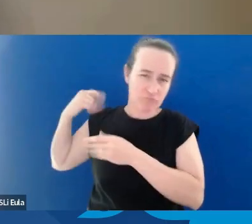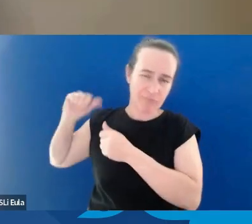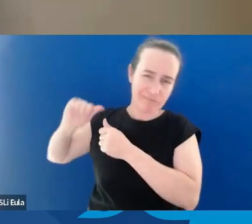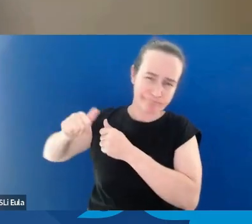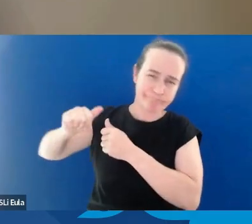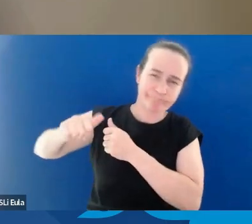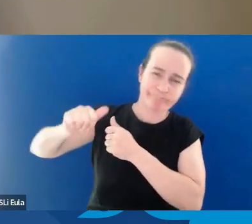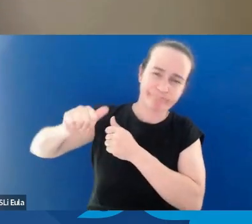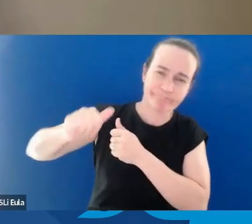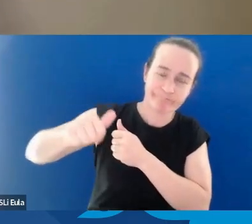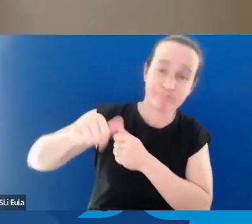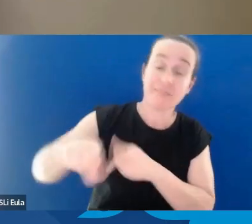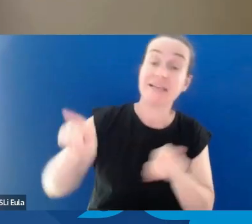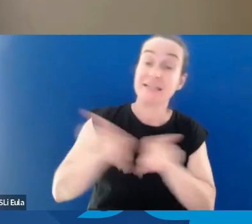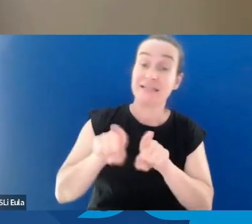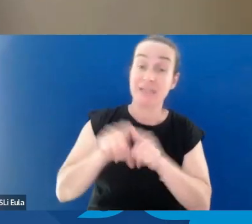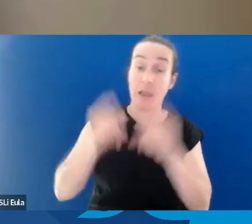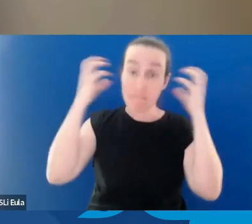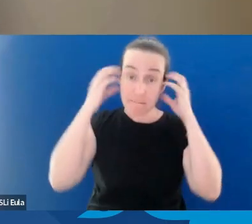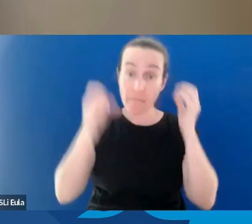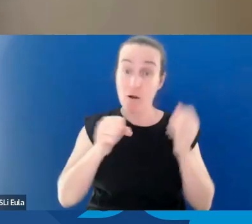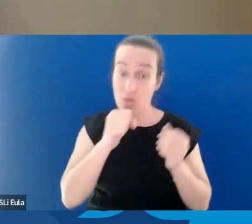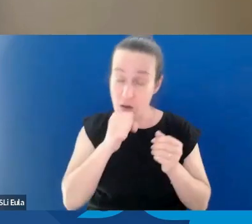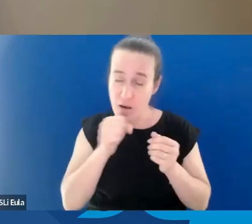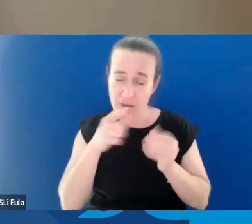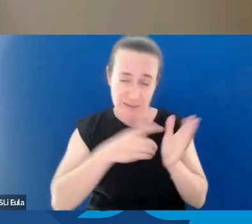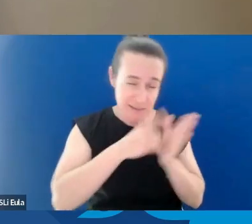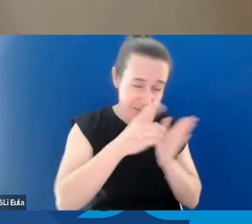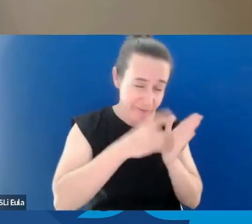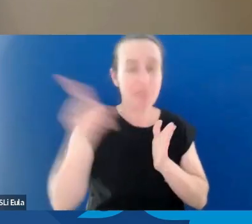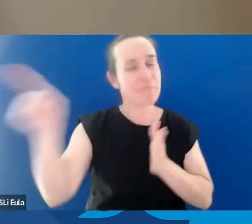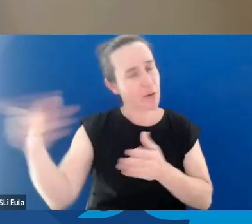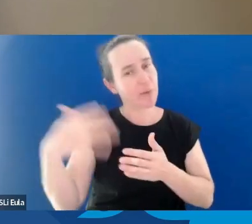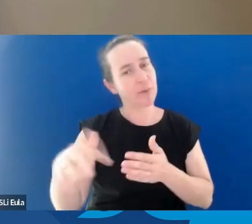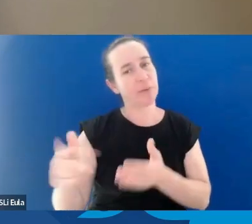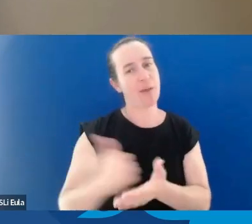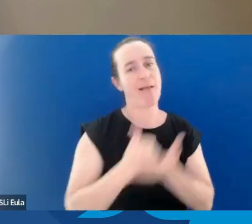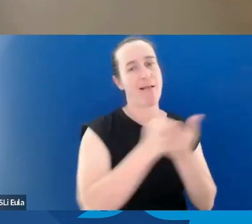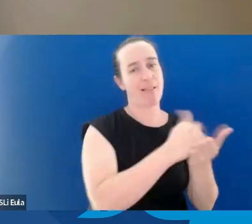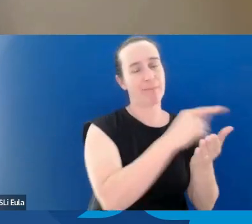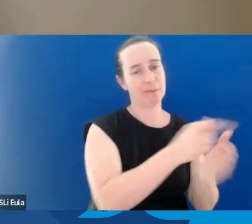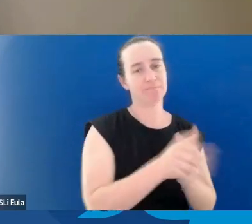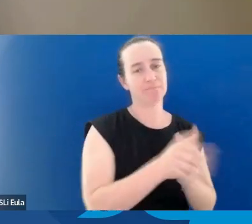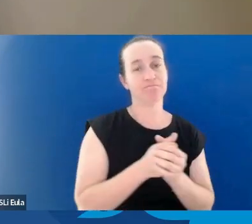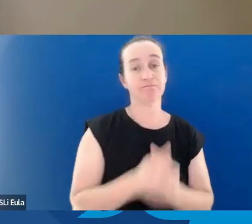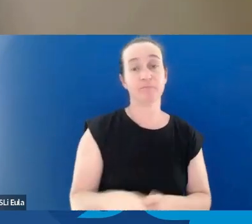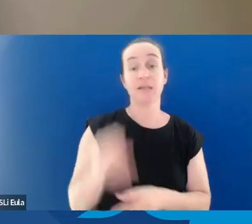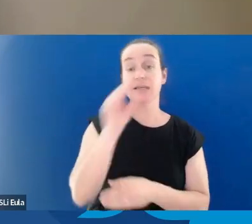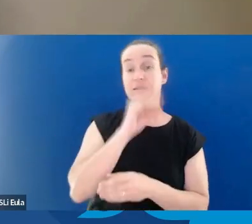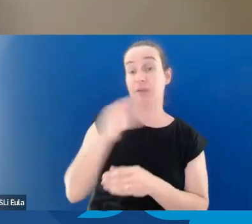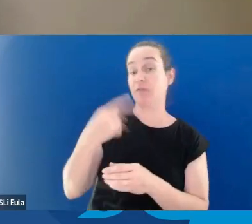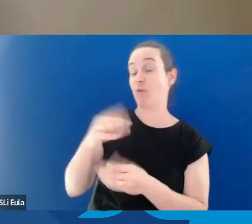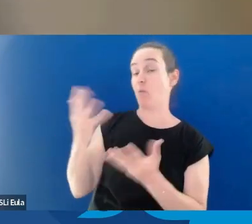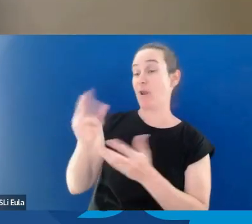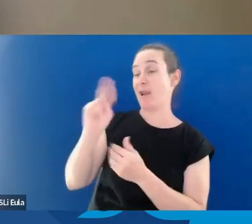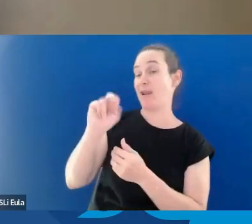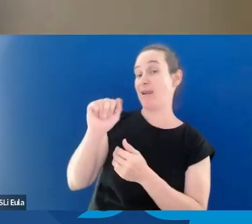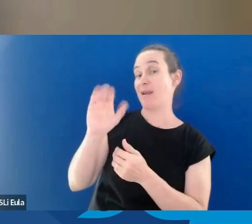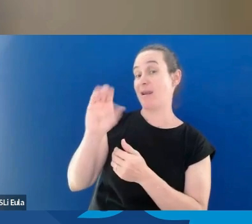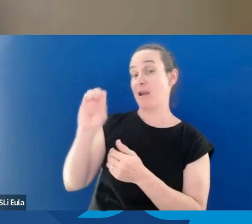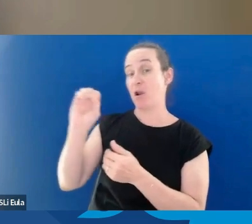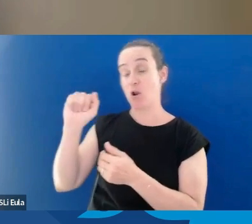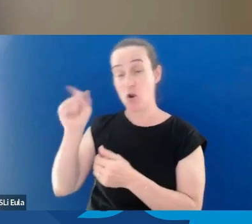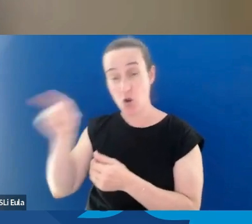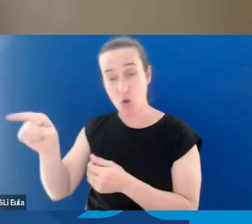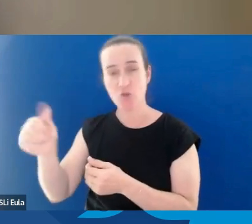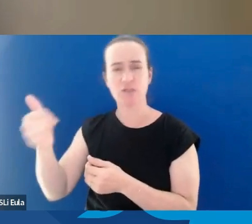as the podcast development. We could not have done it without them. And then speakers from COSUP, NACOSA, and the PWID subsector, thank